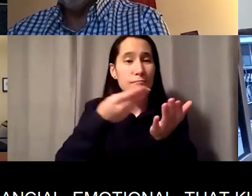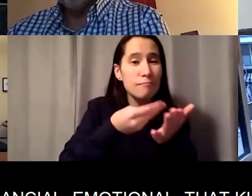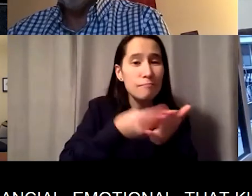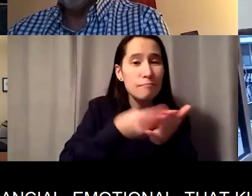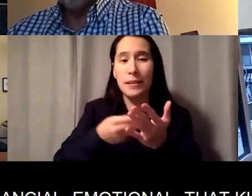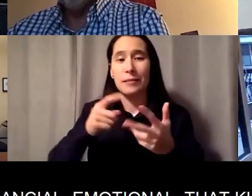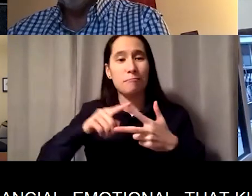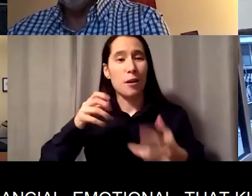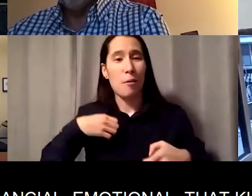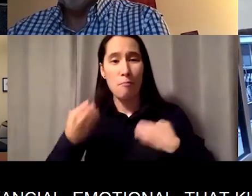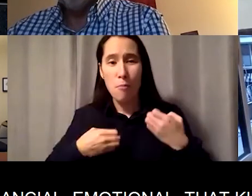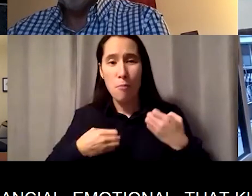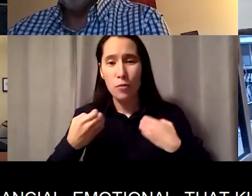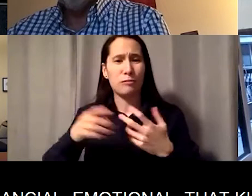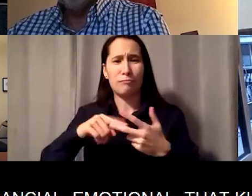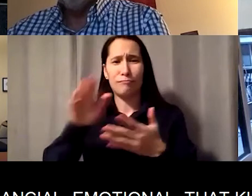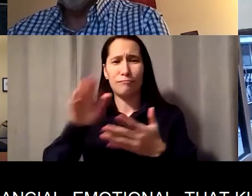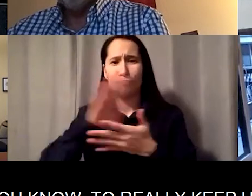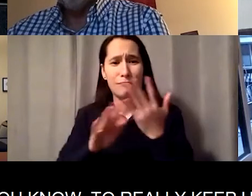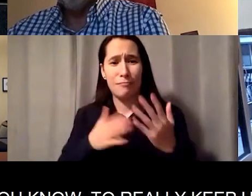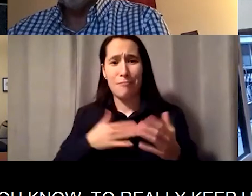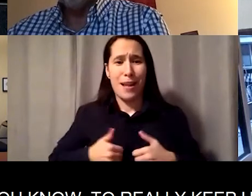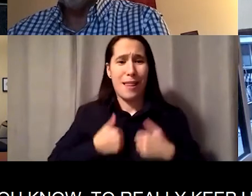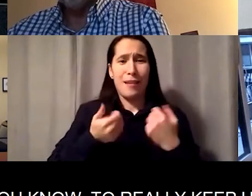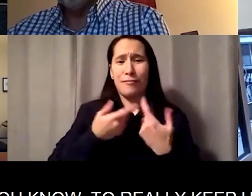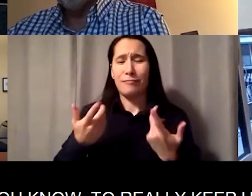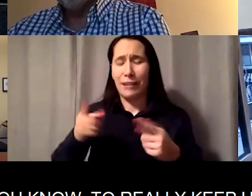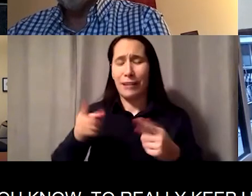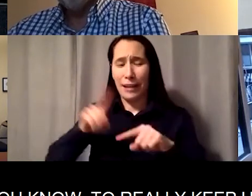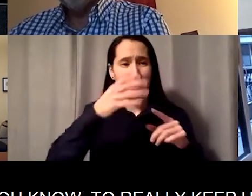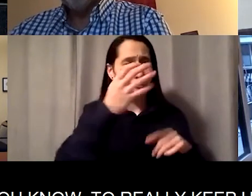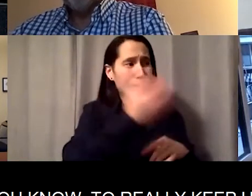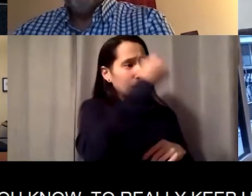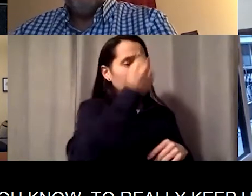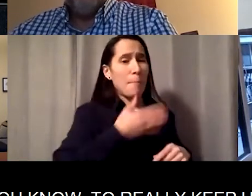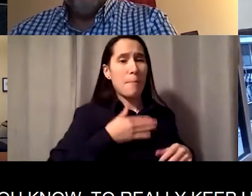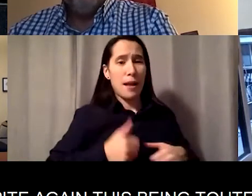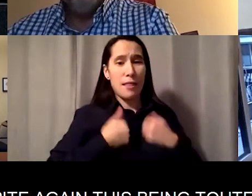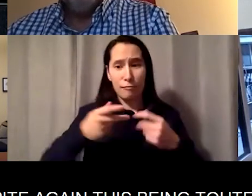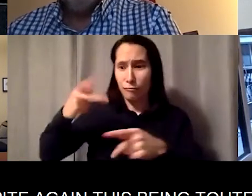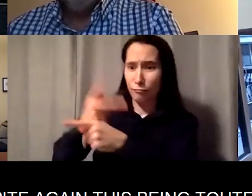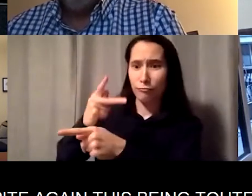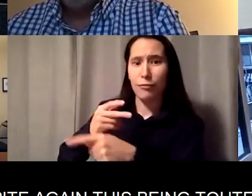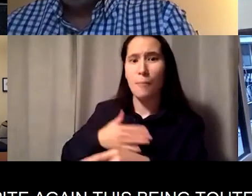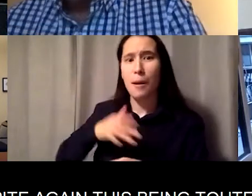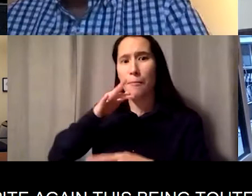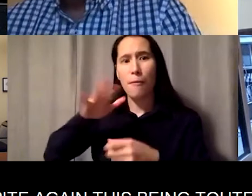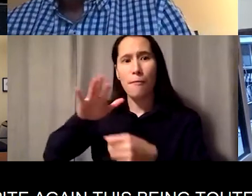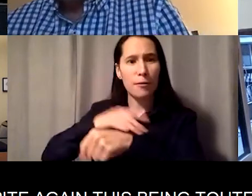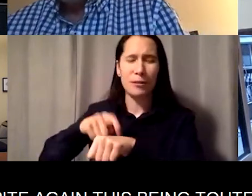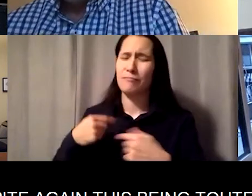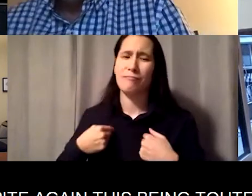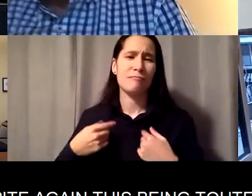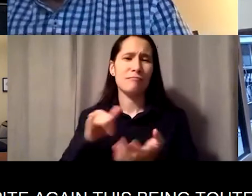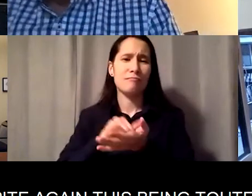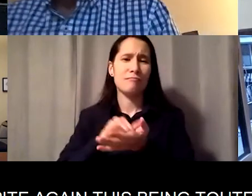emotional, that kind of support, you know, to really keep her in home, despite, again, this being touted as the